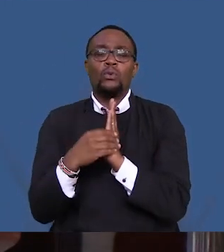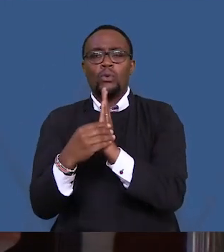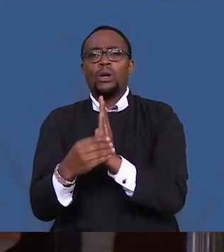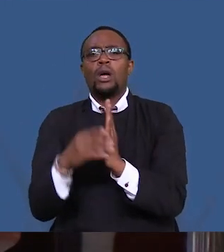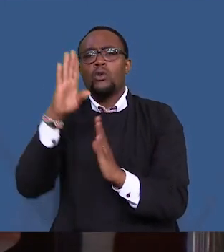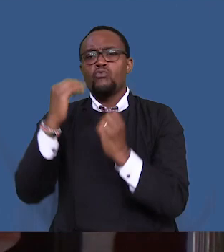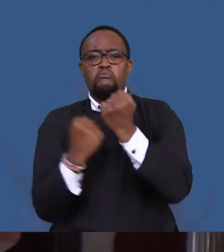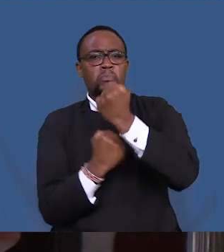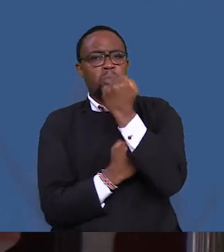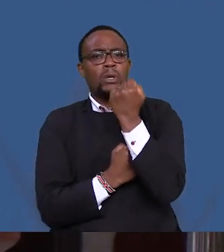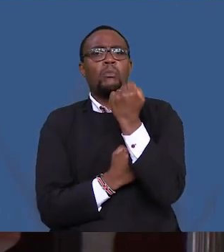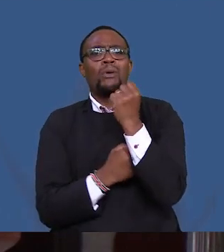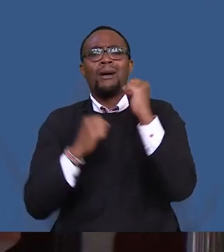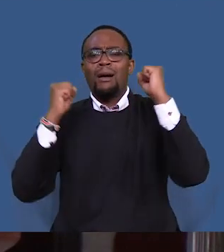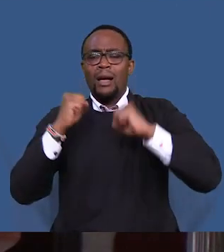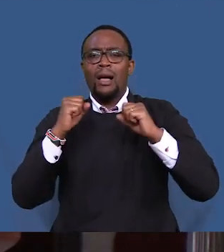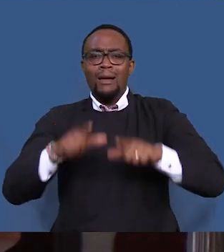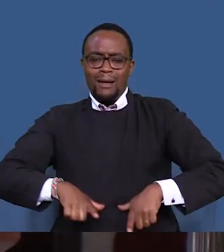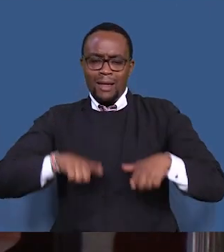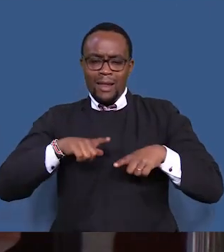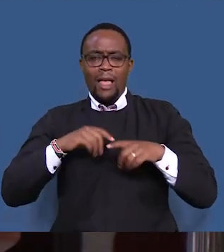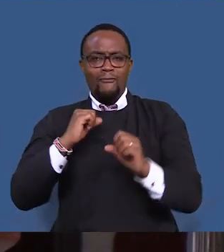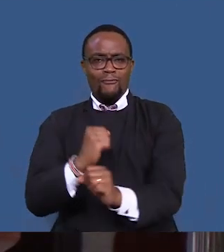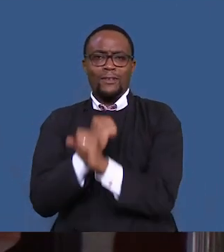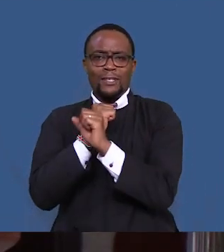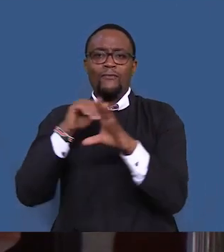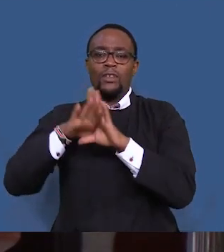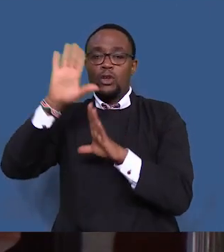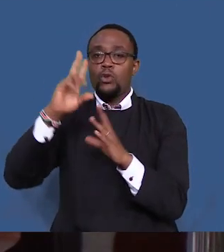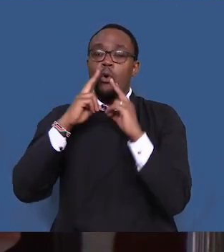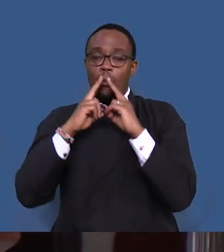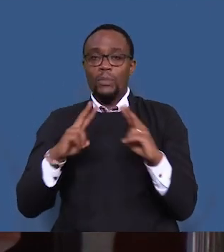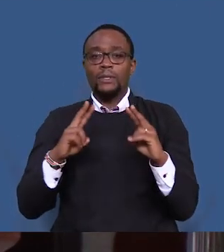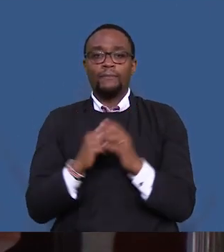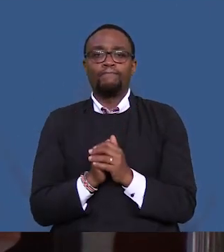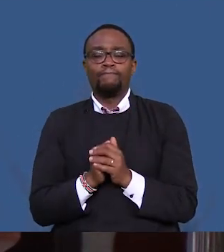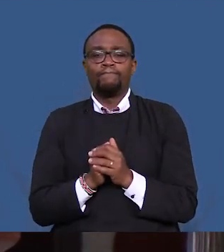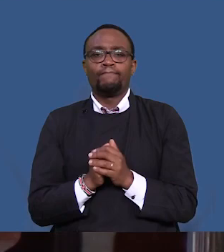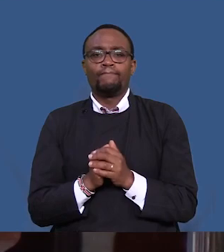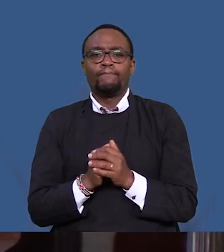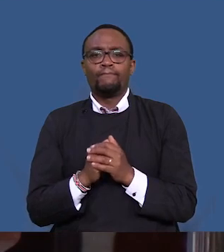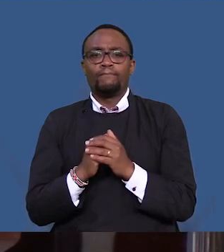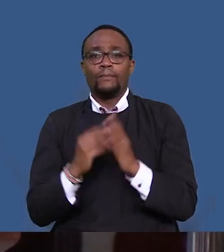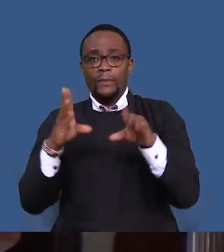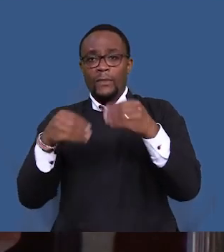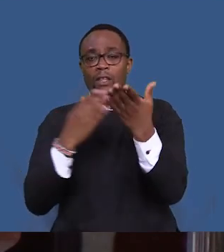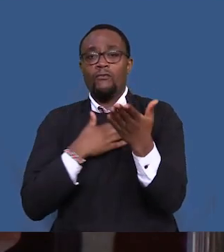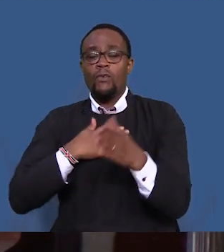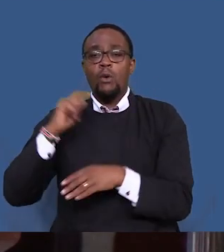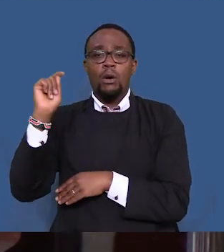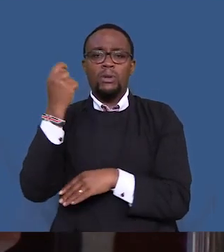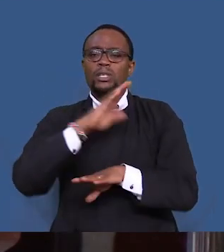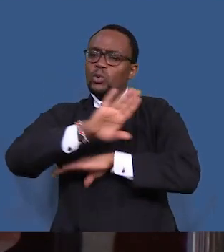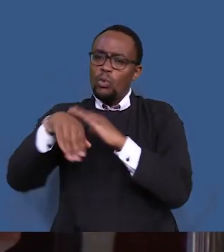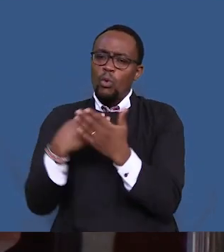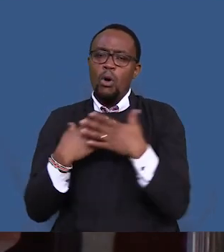thy providence, we may dwell secure in thy peace. Grant to our president and to all